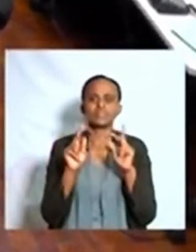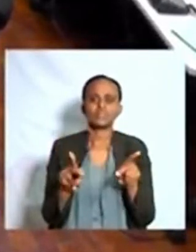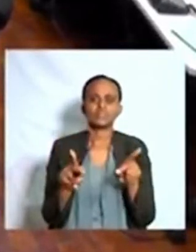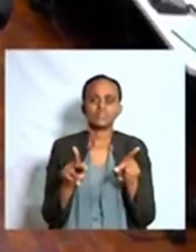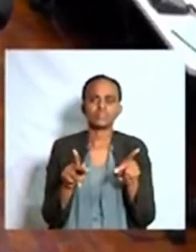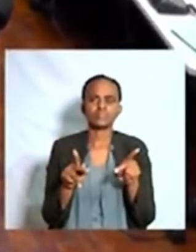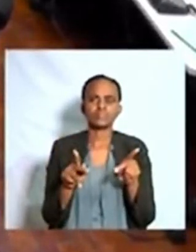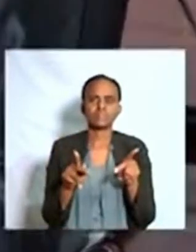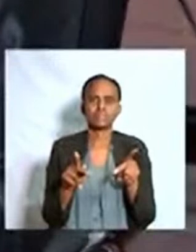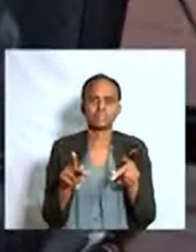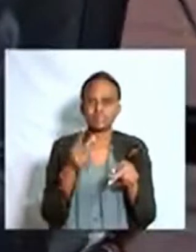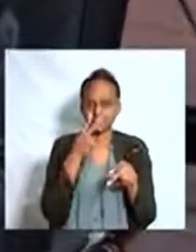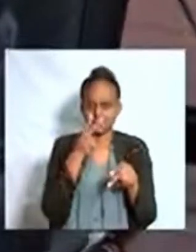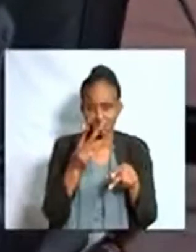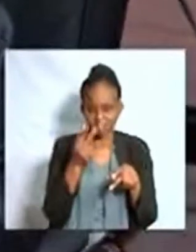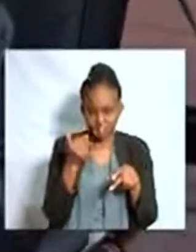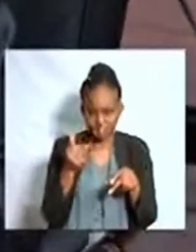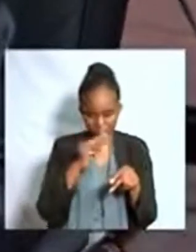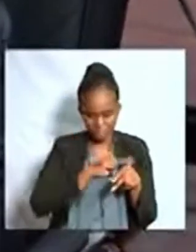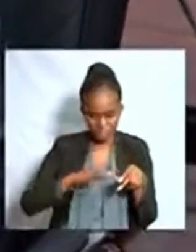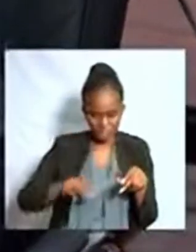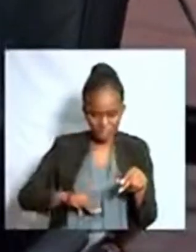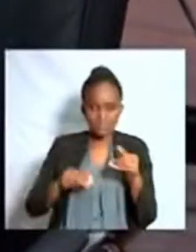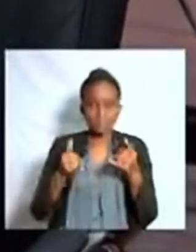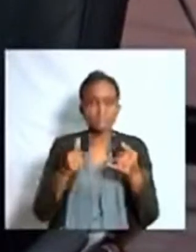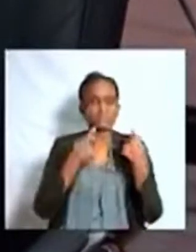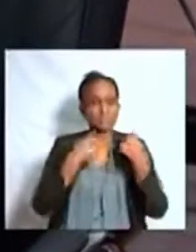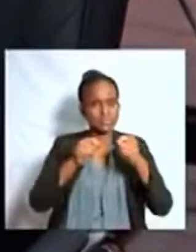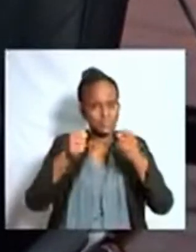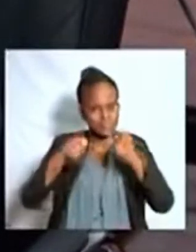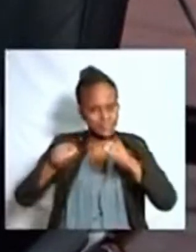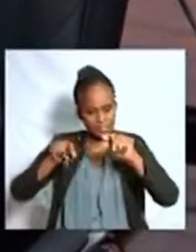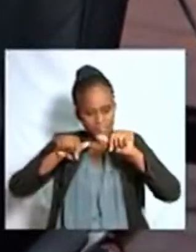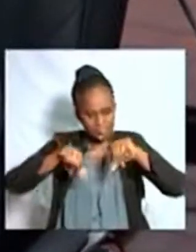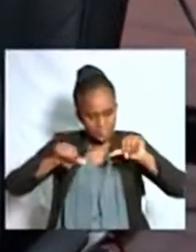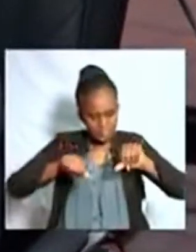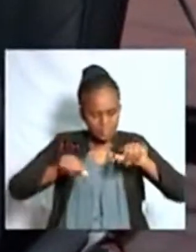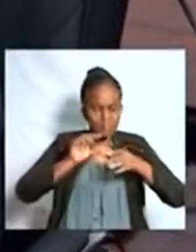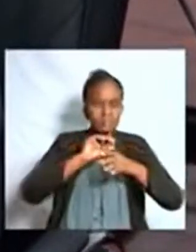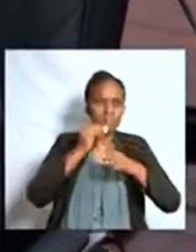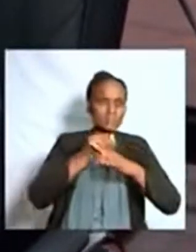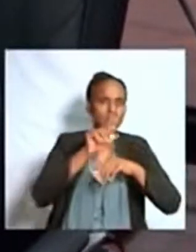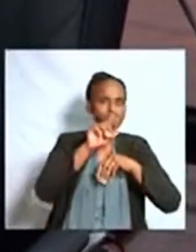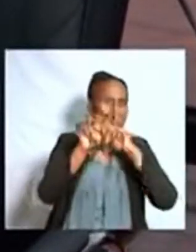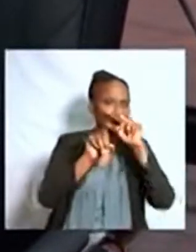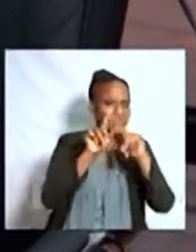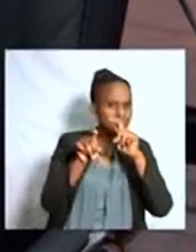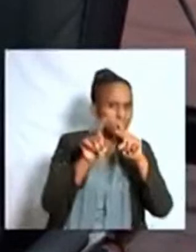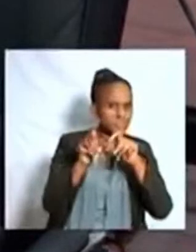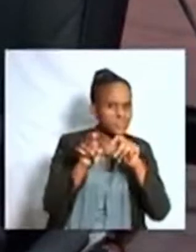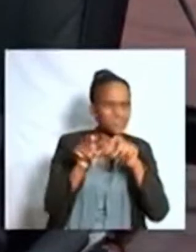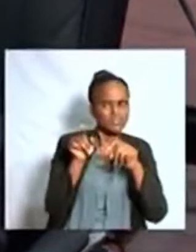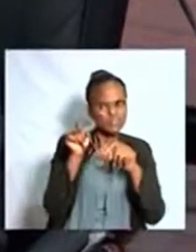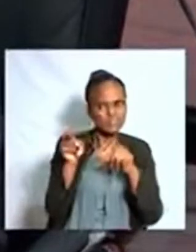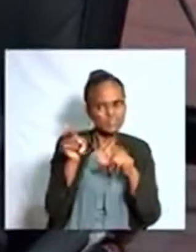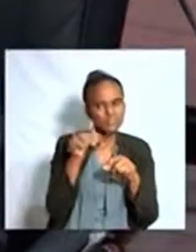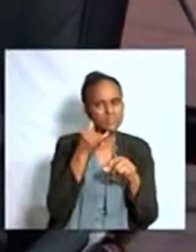see members trying to analyze or question this. Is the